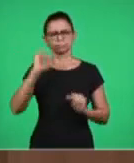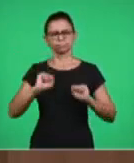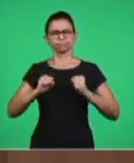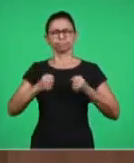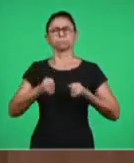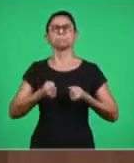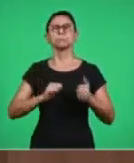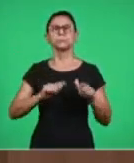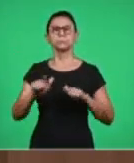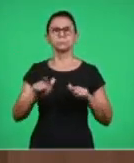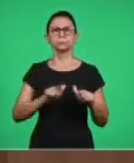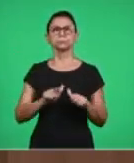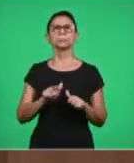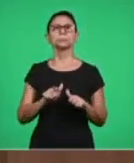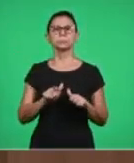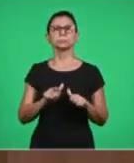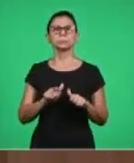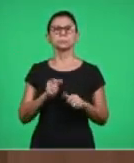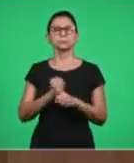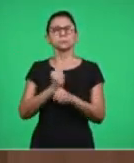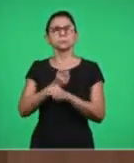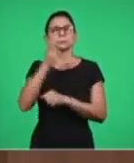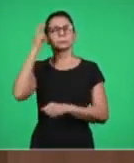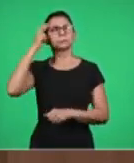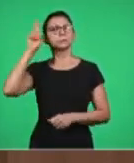men that dedicated to the work of the Lord.